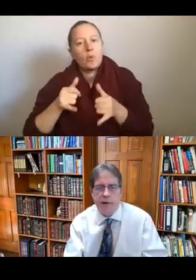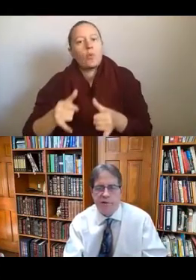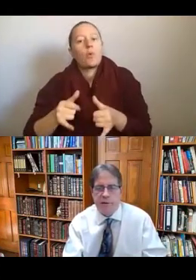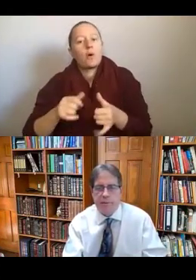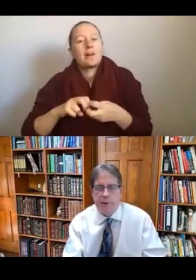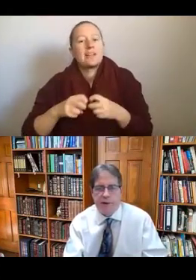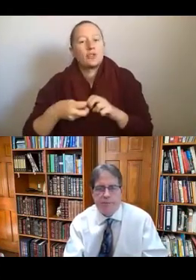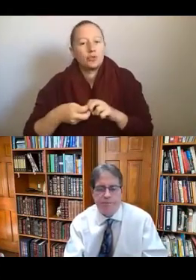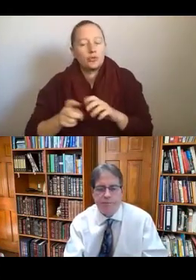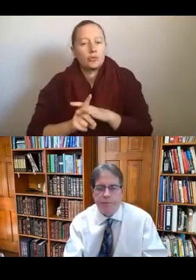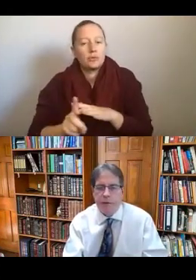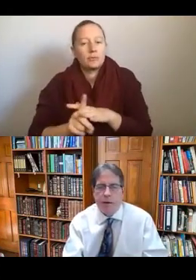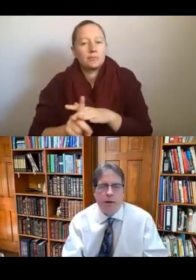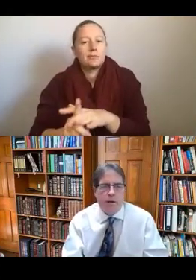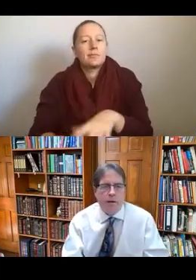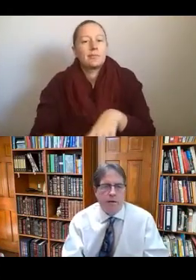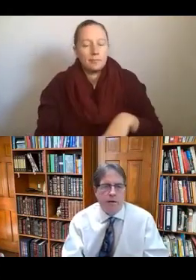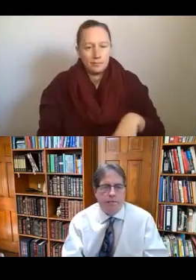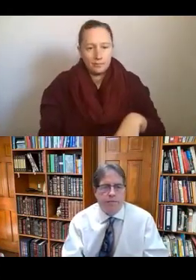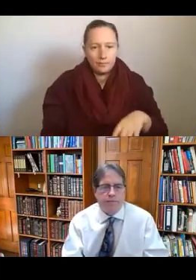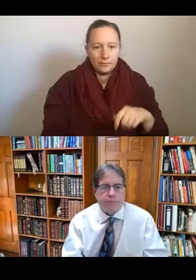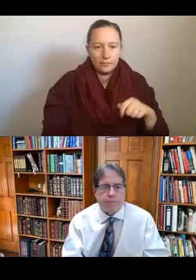grants management branch.